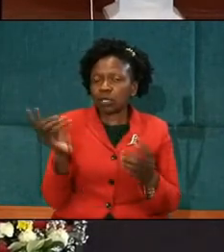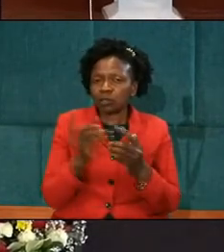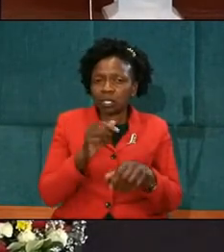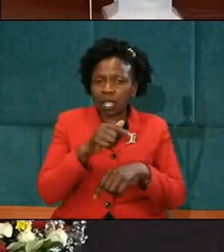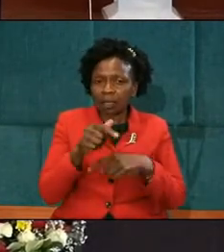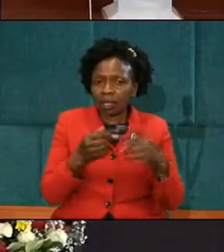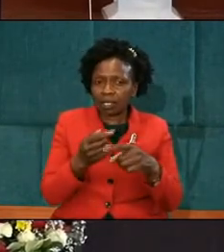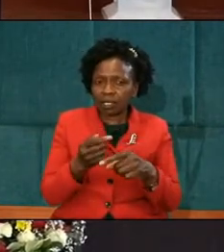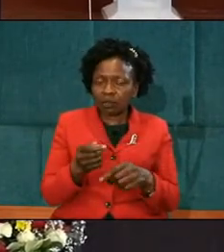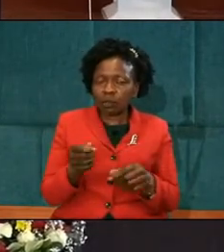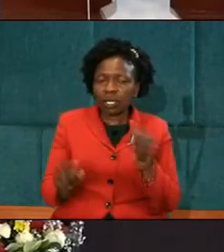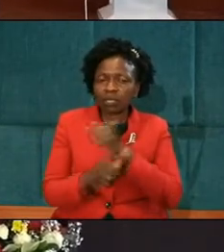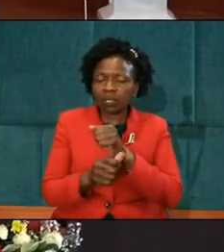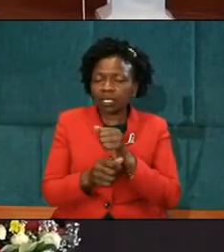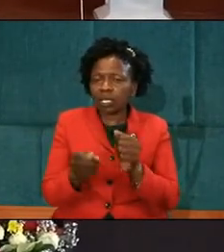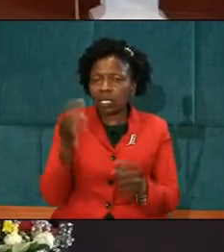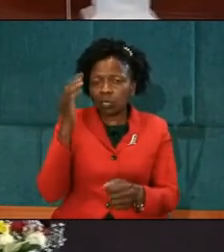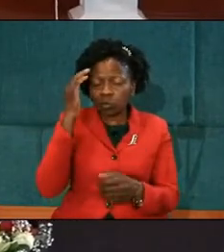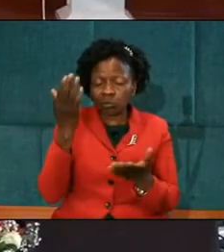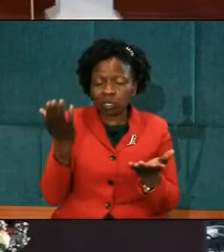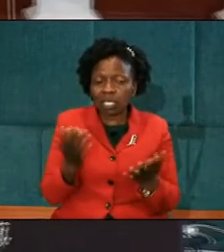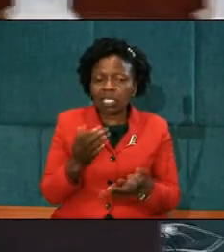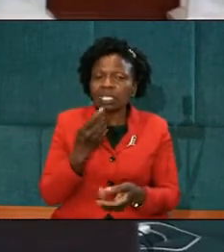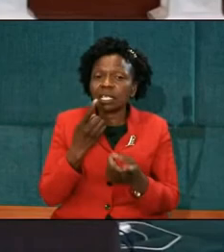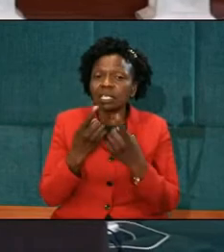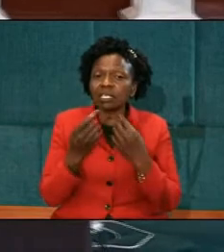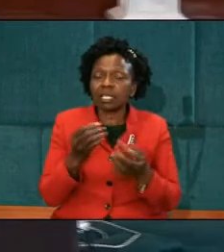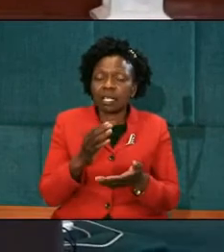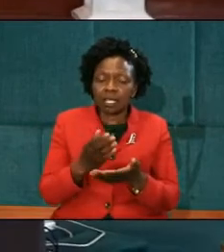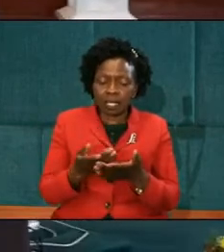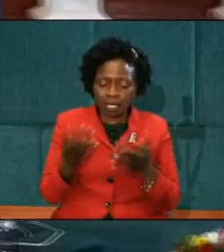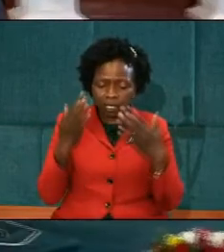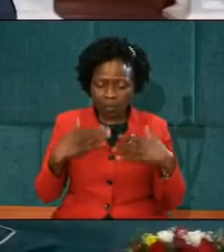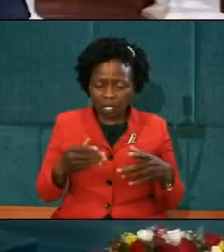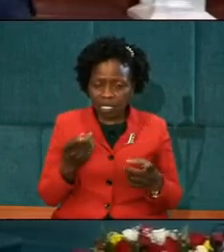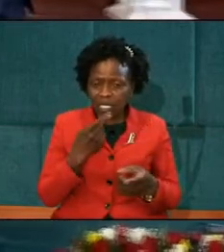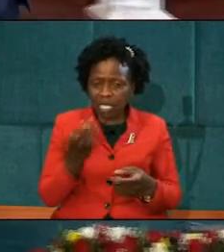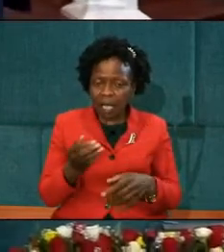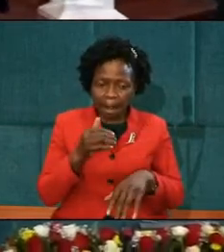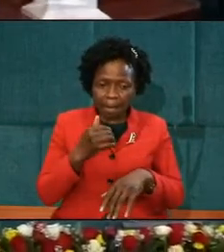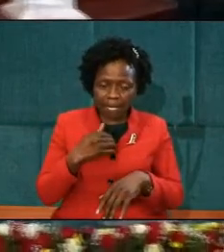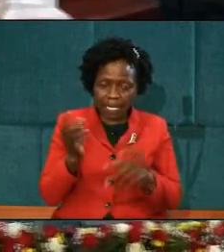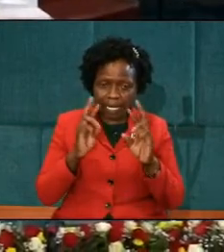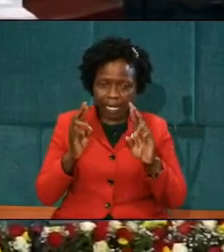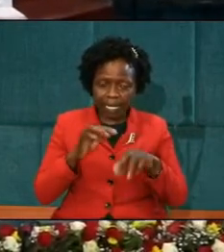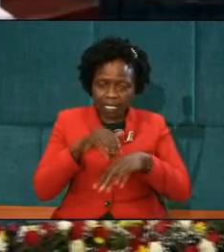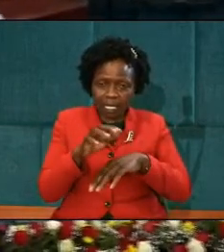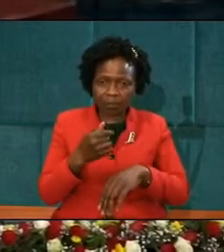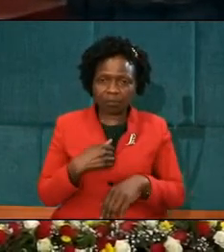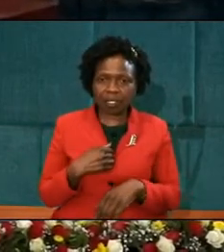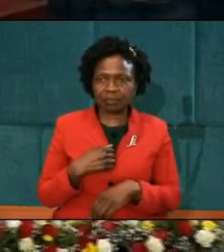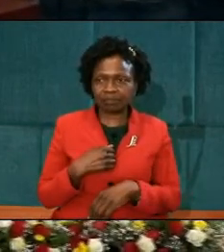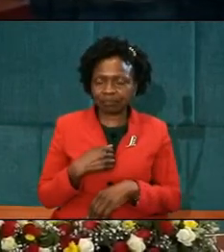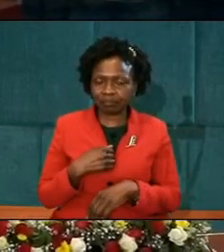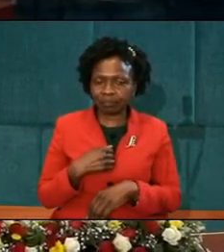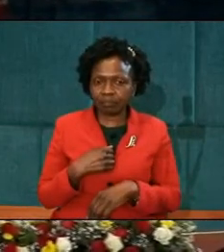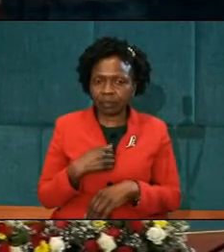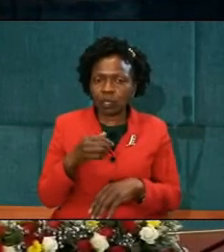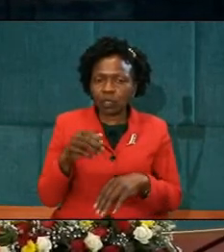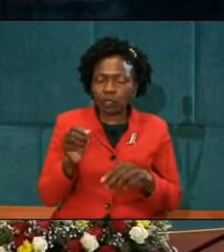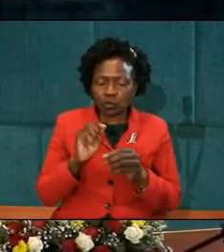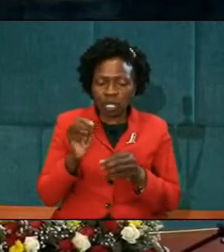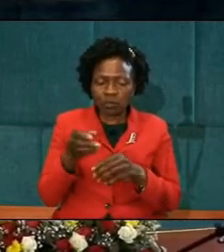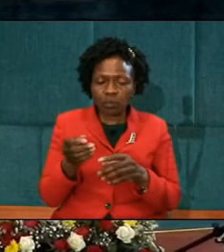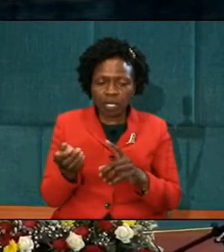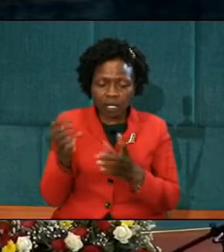already knows your limitation. He just wants somebody to say, here am I, send me. And when you do that, when you sign up to be involved, the